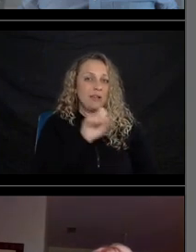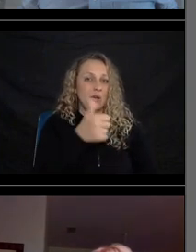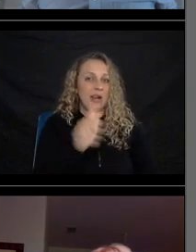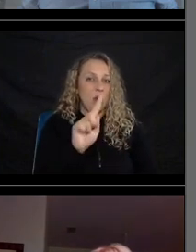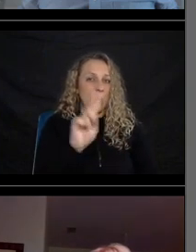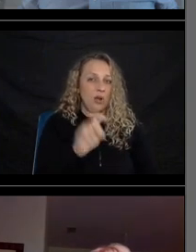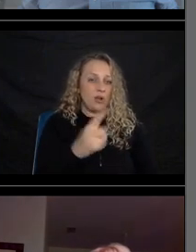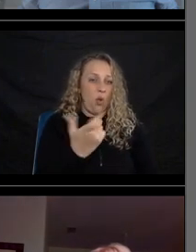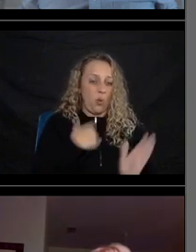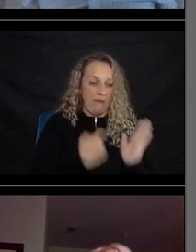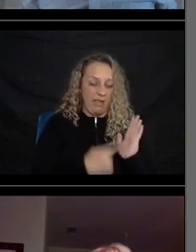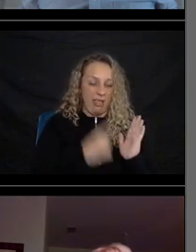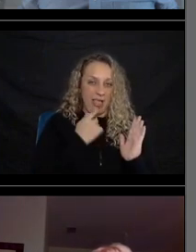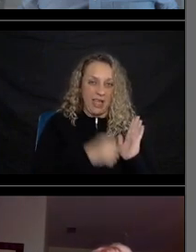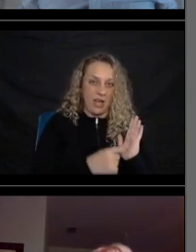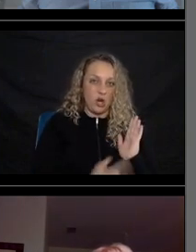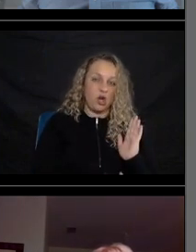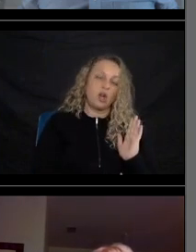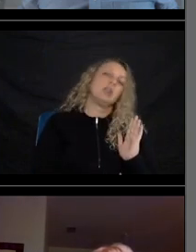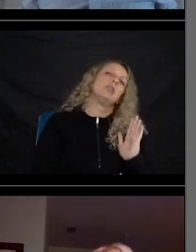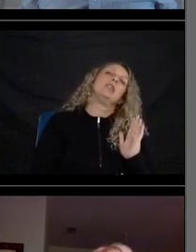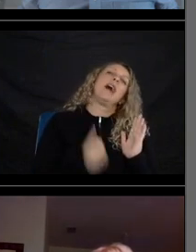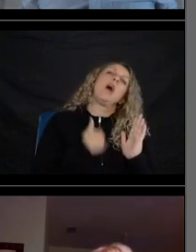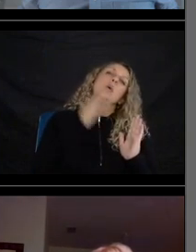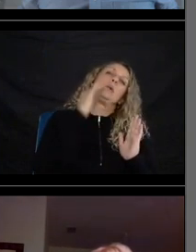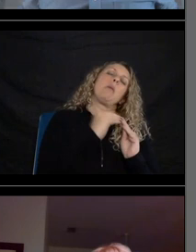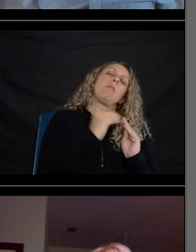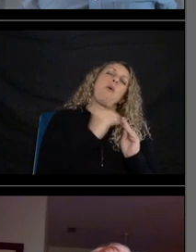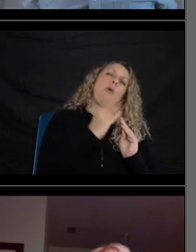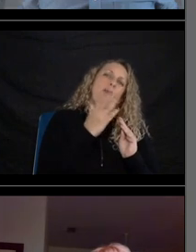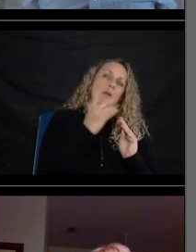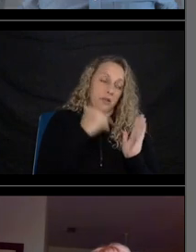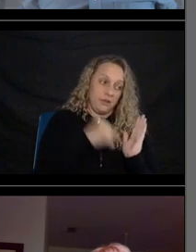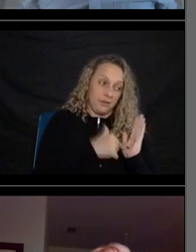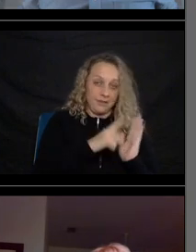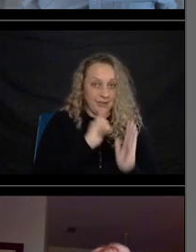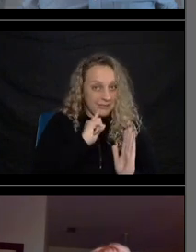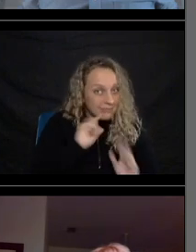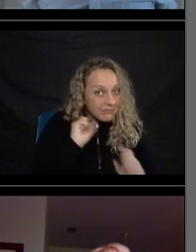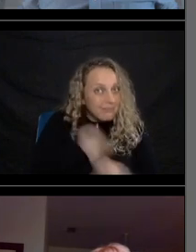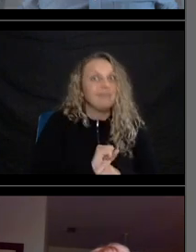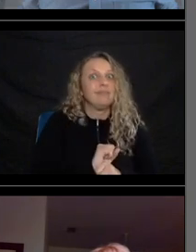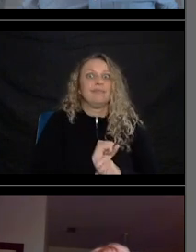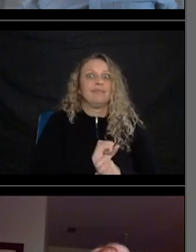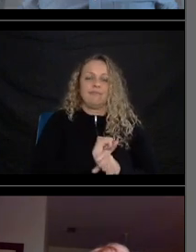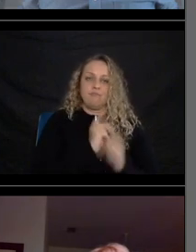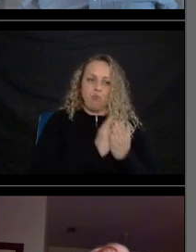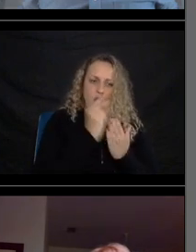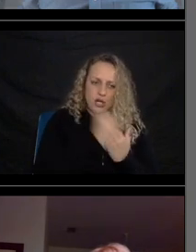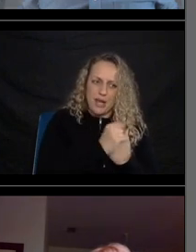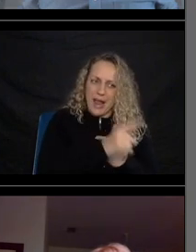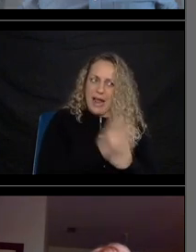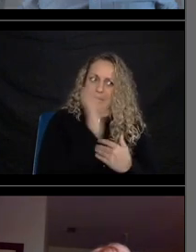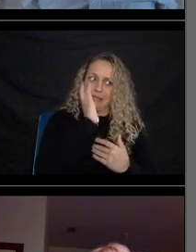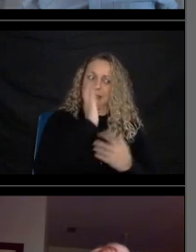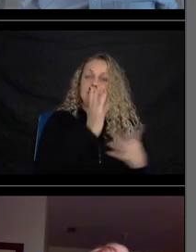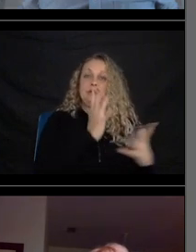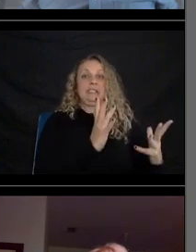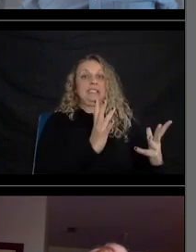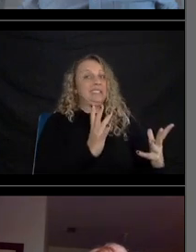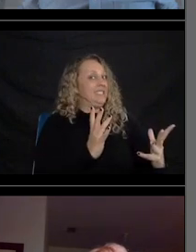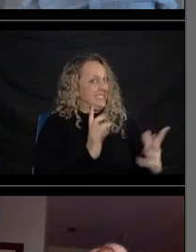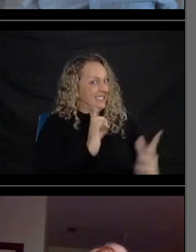questions and all we have is a letter. I would expect more given the gravity of this project and the dire state that JKM appears to be in.